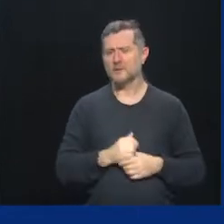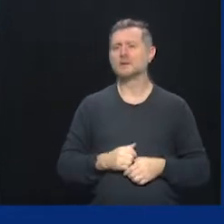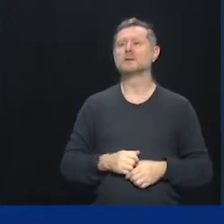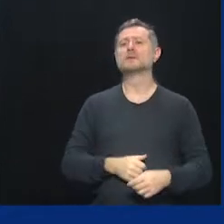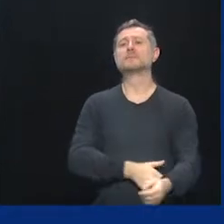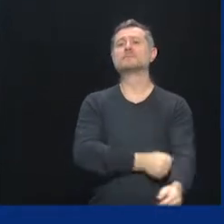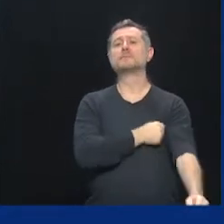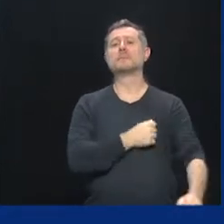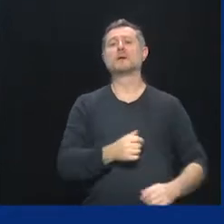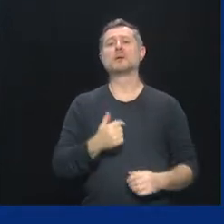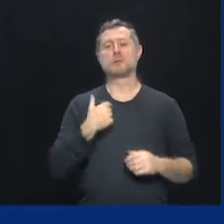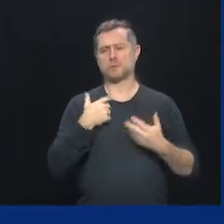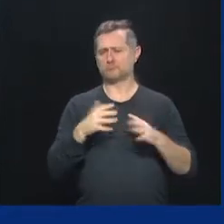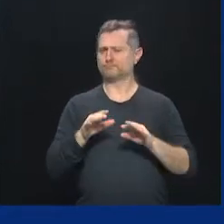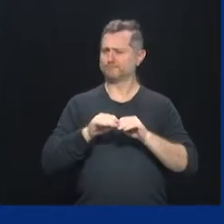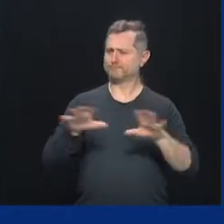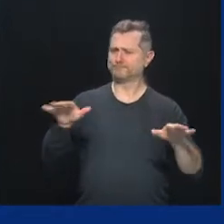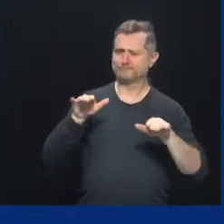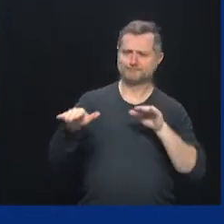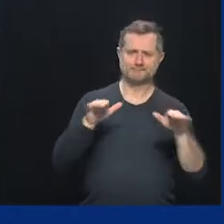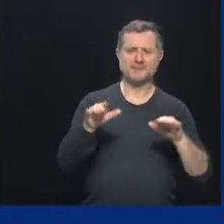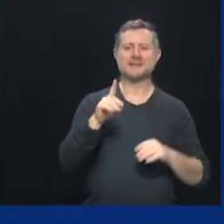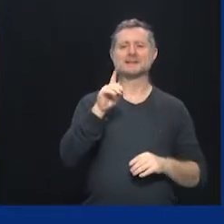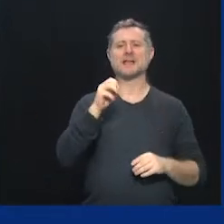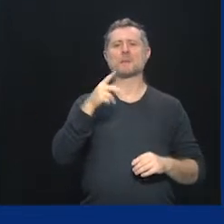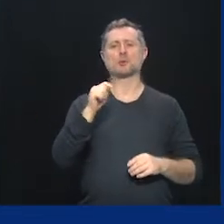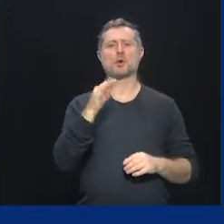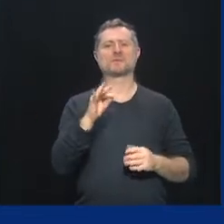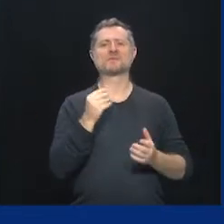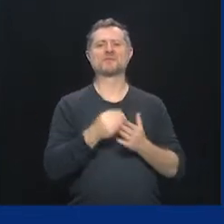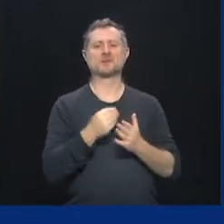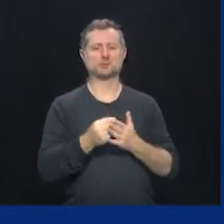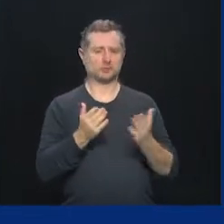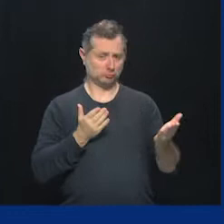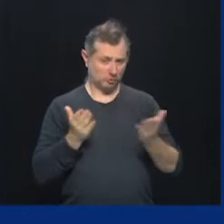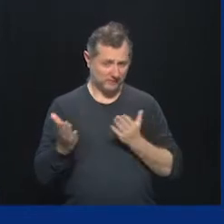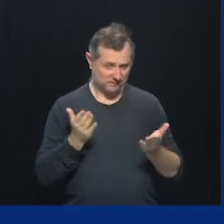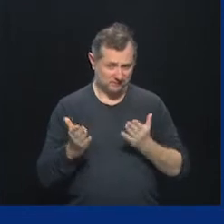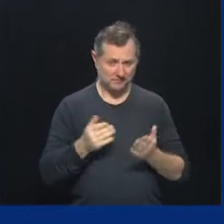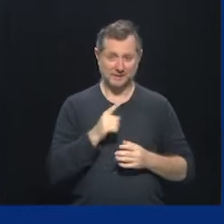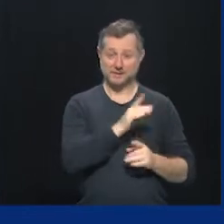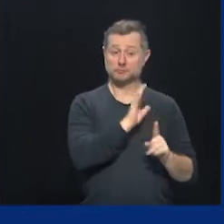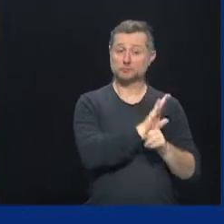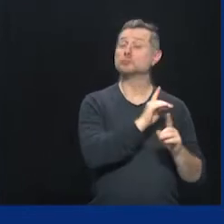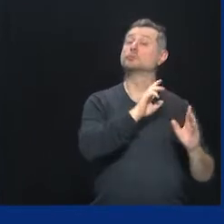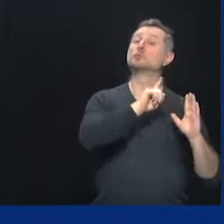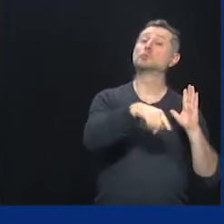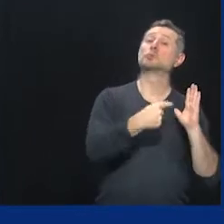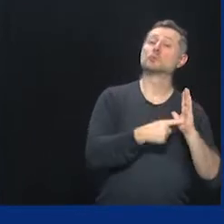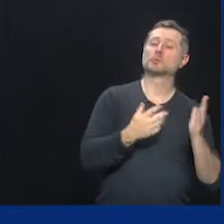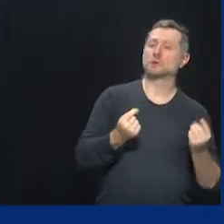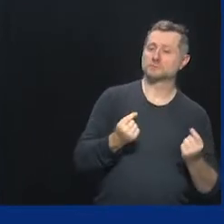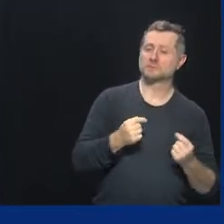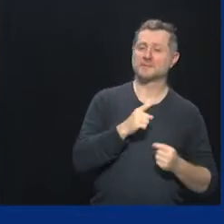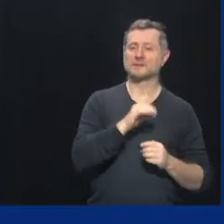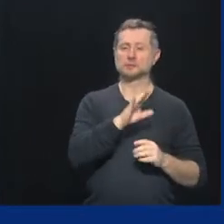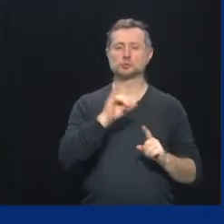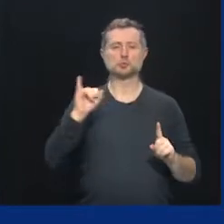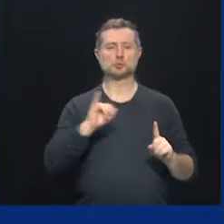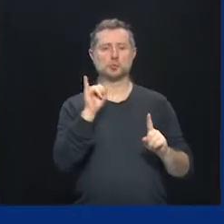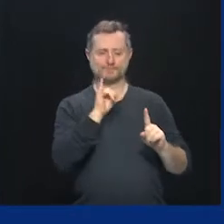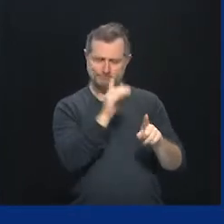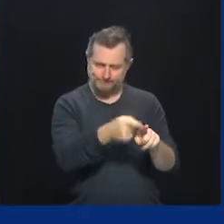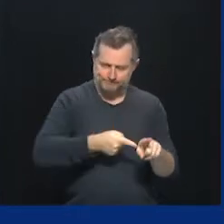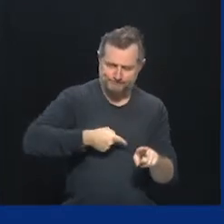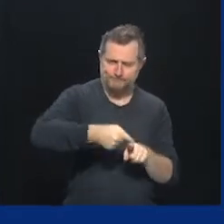I've deployed our Department of Financial Services. What do they matter? What do they have to do with this? That's the insurance, my friends. I want them